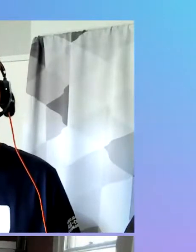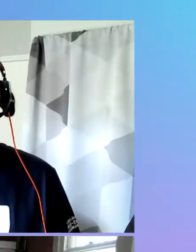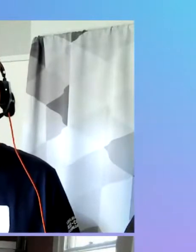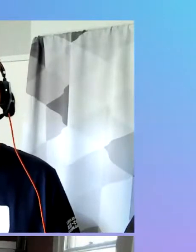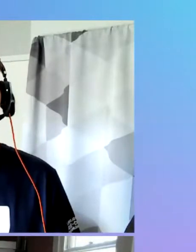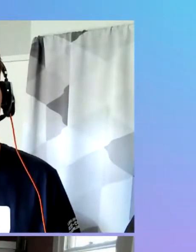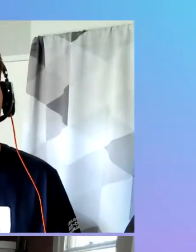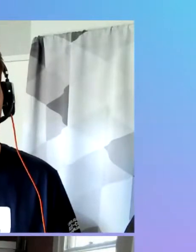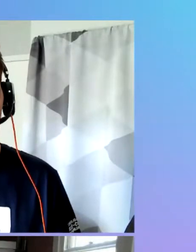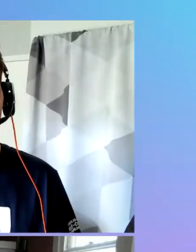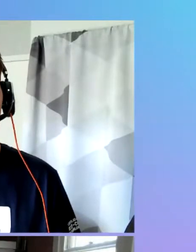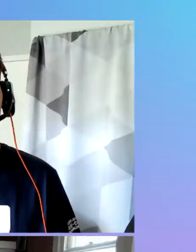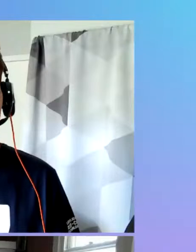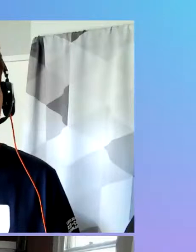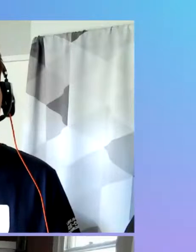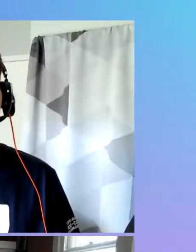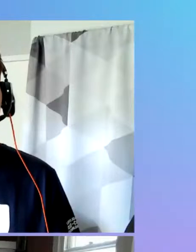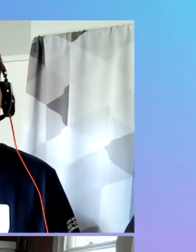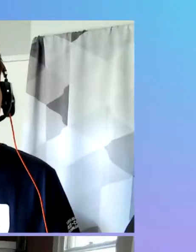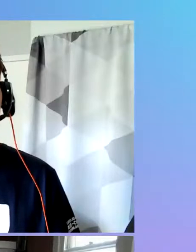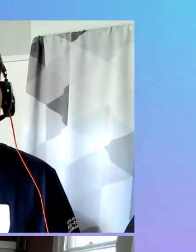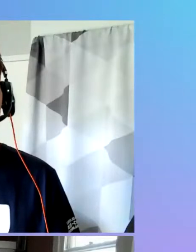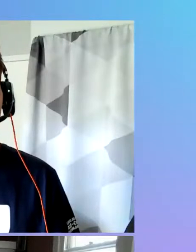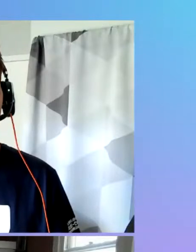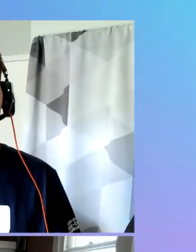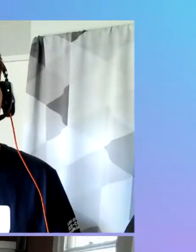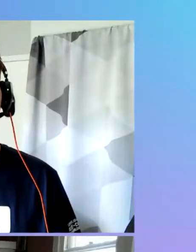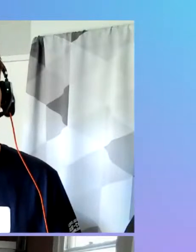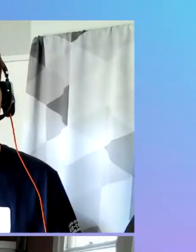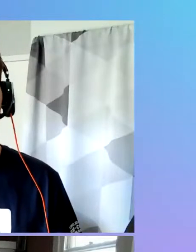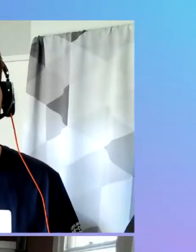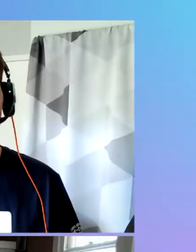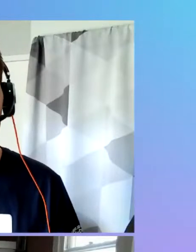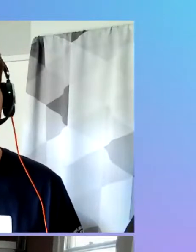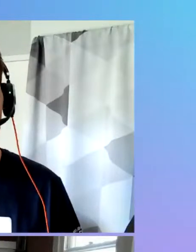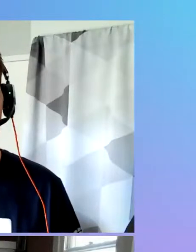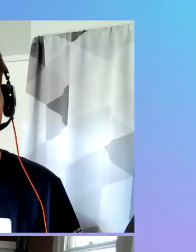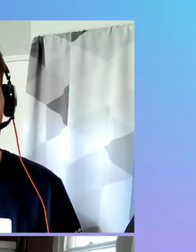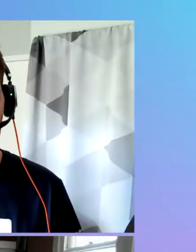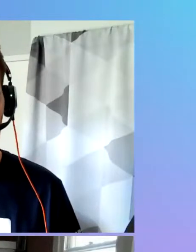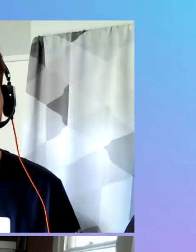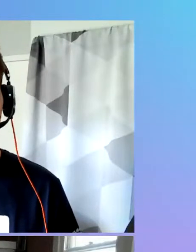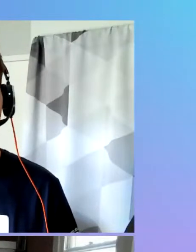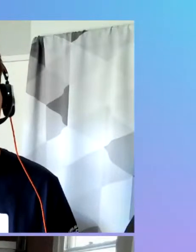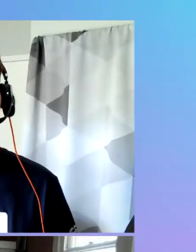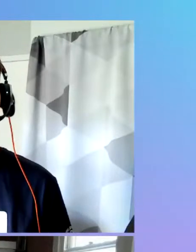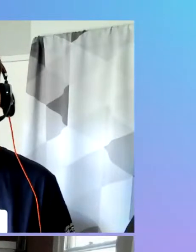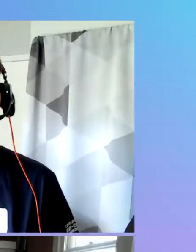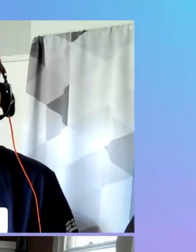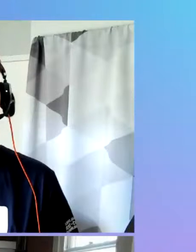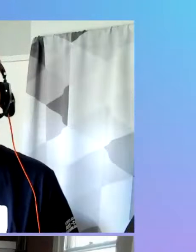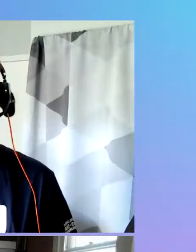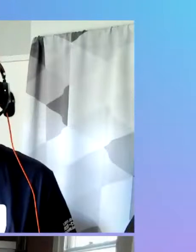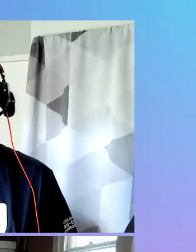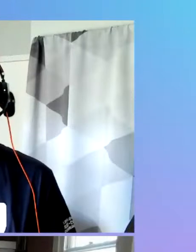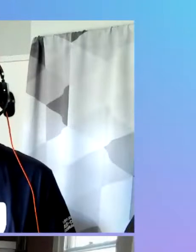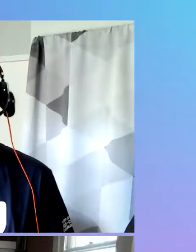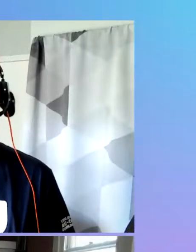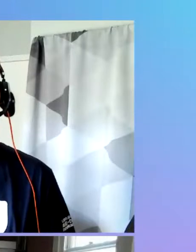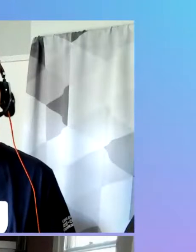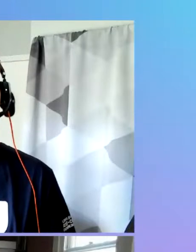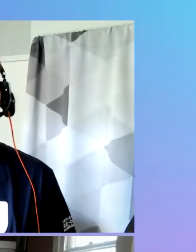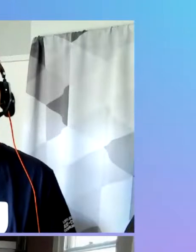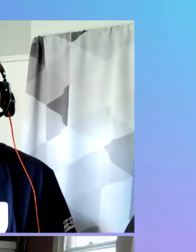pay yourself individually. So there's a little bit of you have to get into a company like that, but there are ways around it.